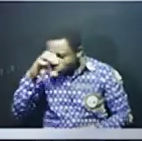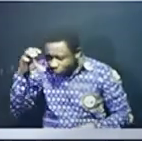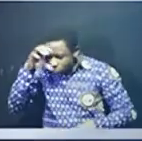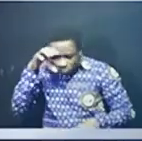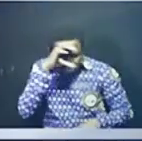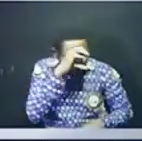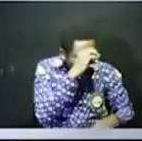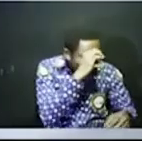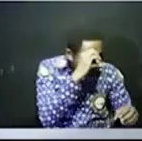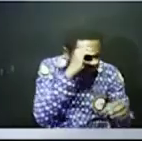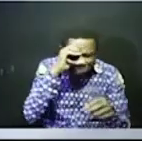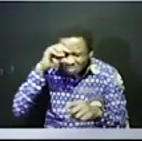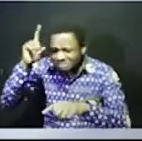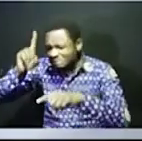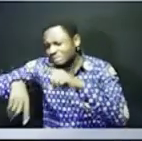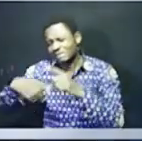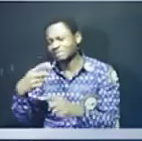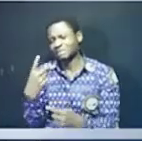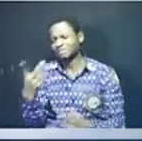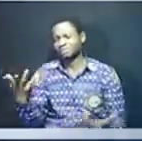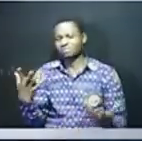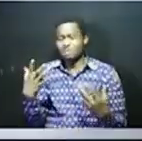and optimism.